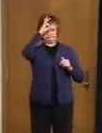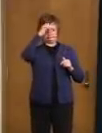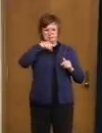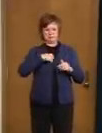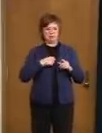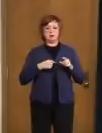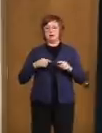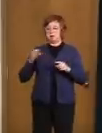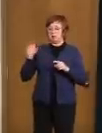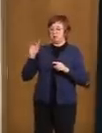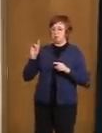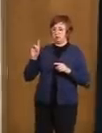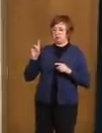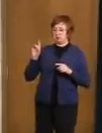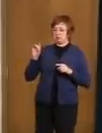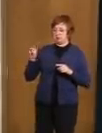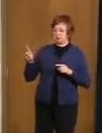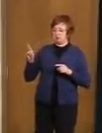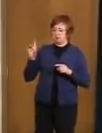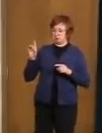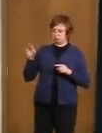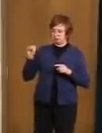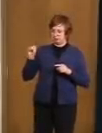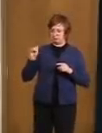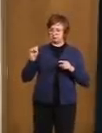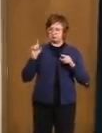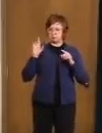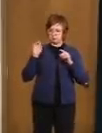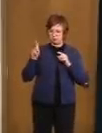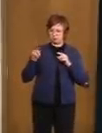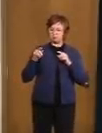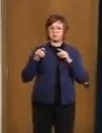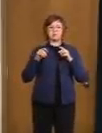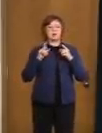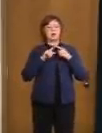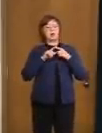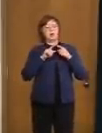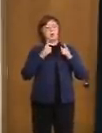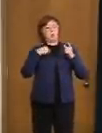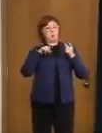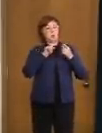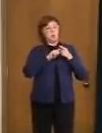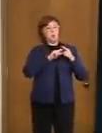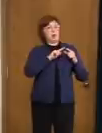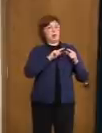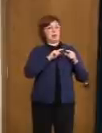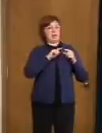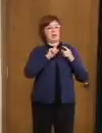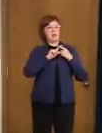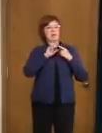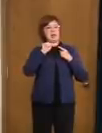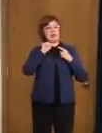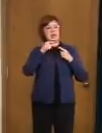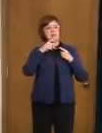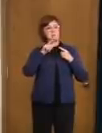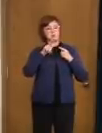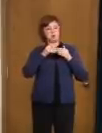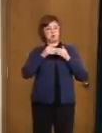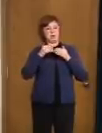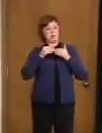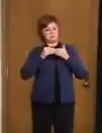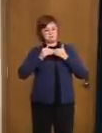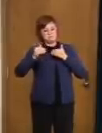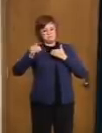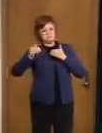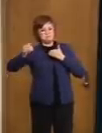enter the more mass vaccination stage in April onwards, then you don't really have to sequence by specific